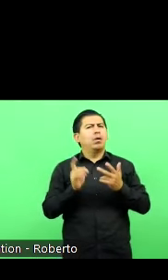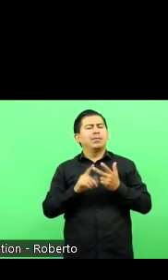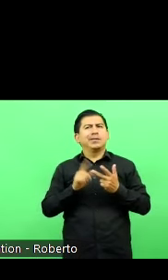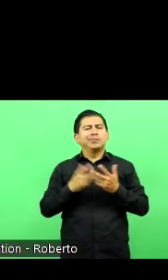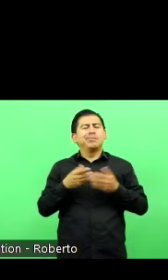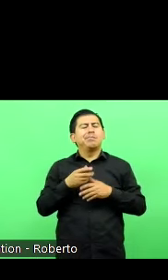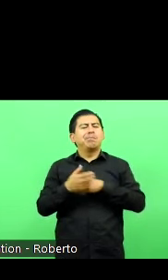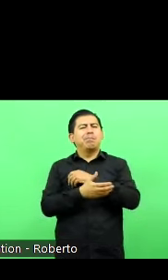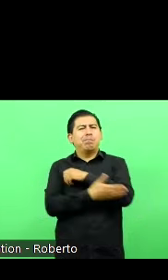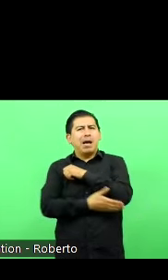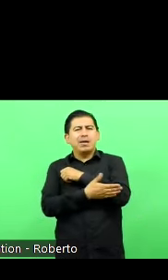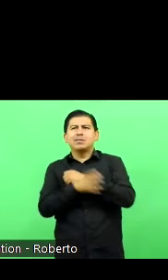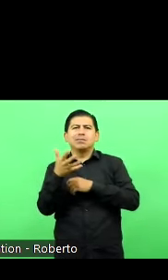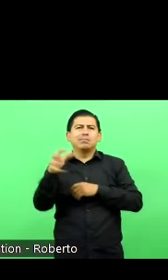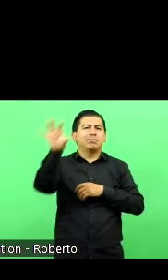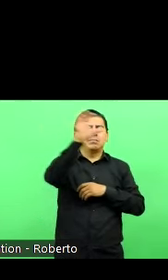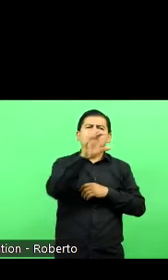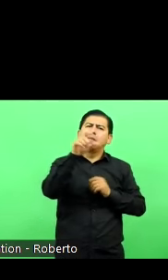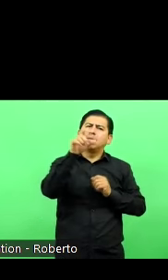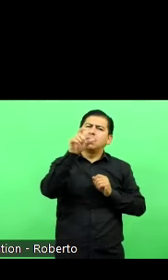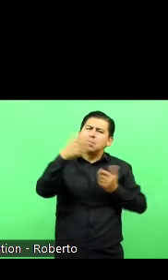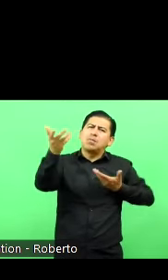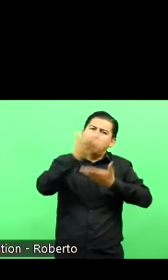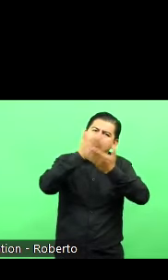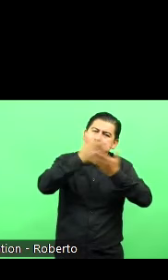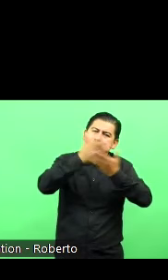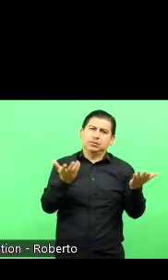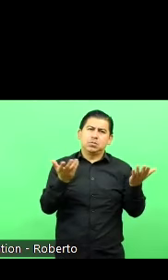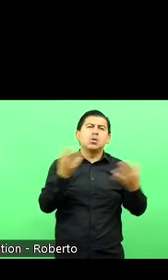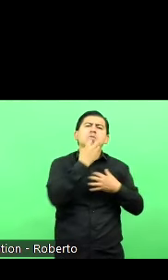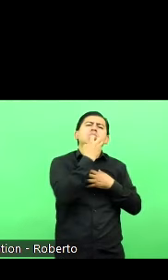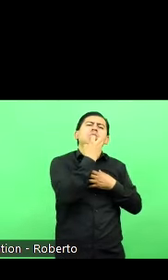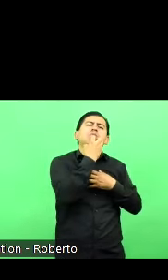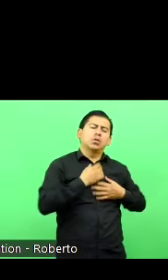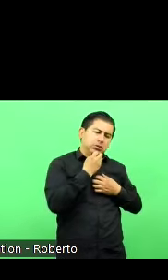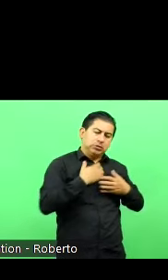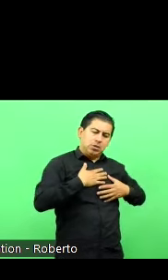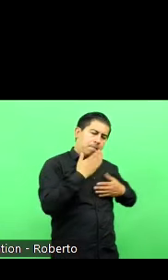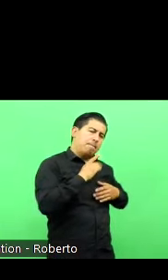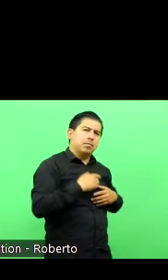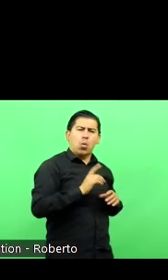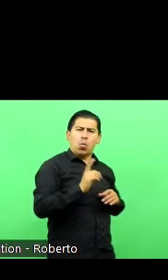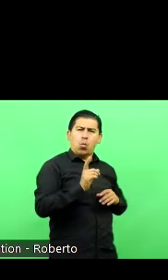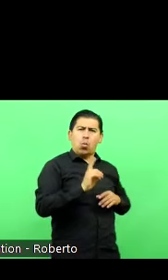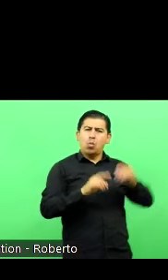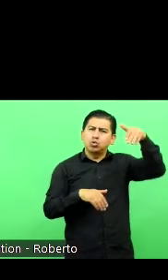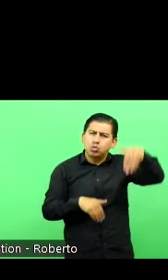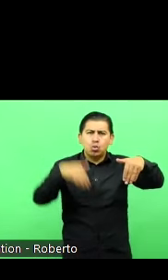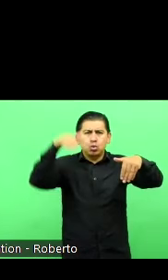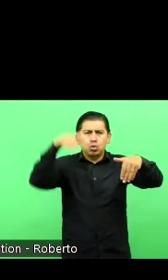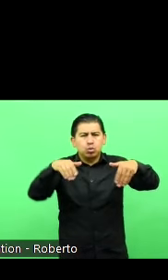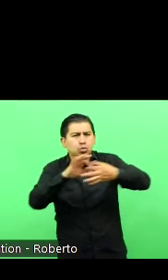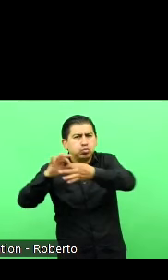countries, especially South-South and triangular cooperation. By learning from each